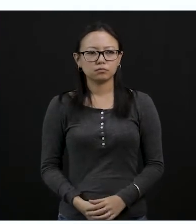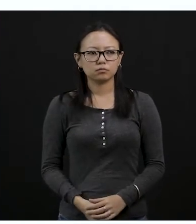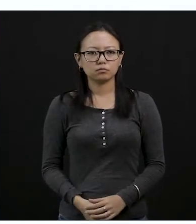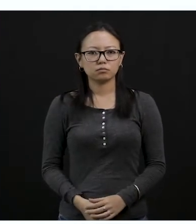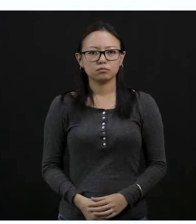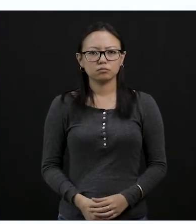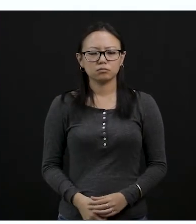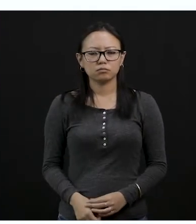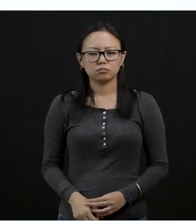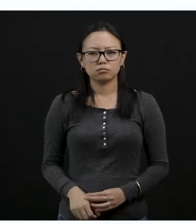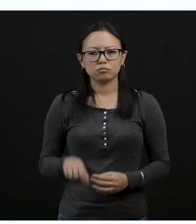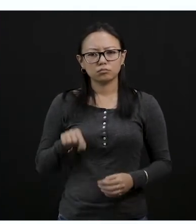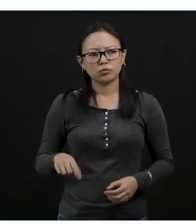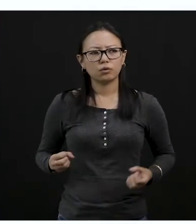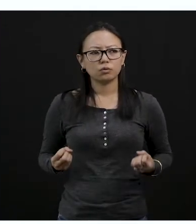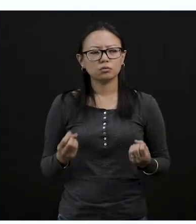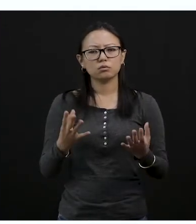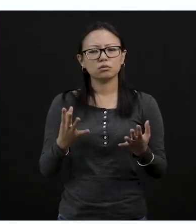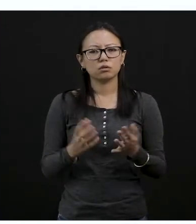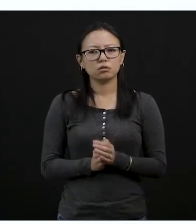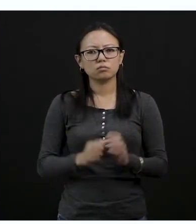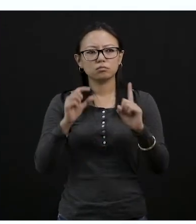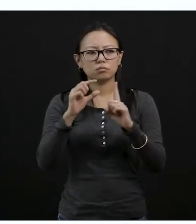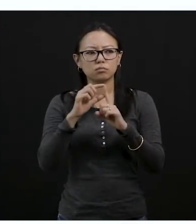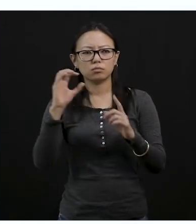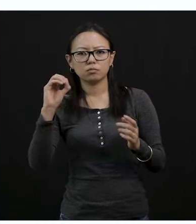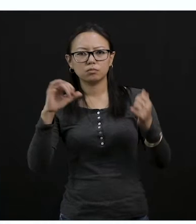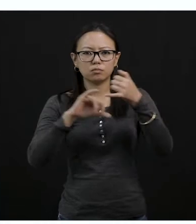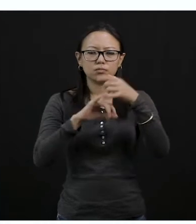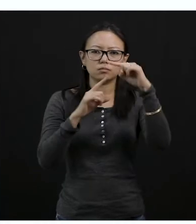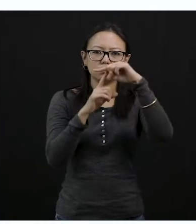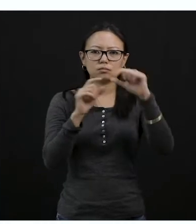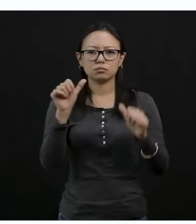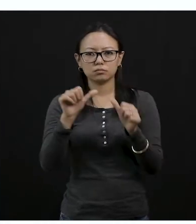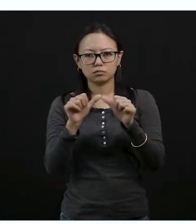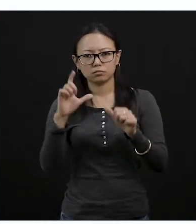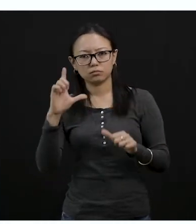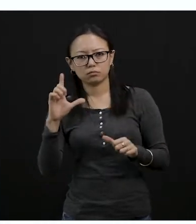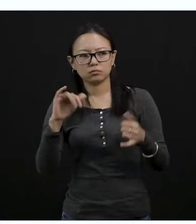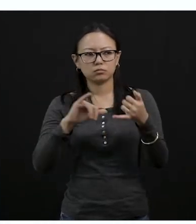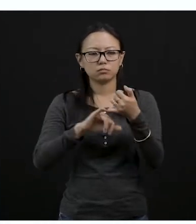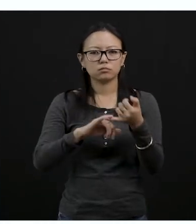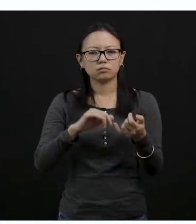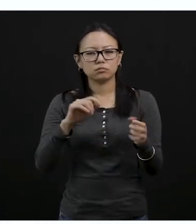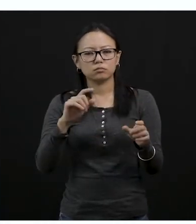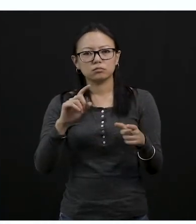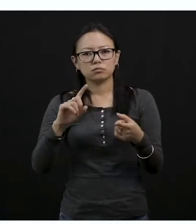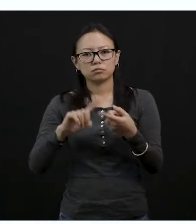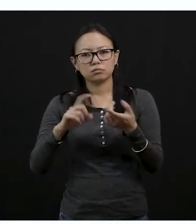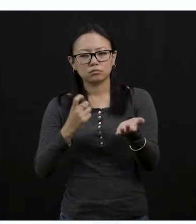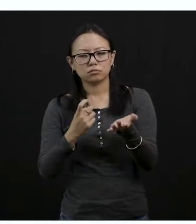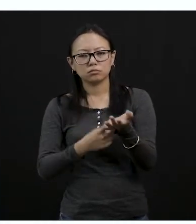Okay, to begin with, we have the postal service. So under the postal service, I'm going to tell